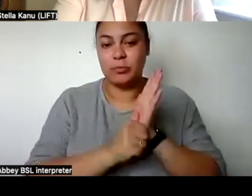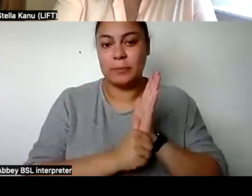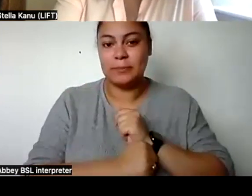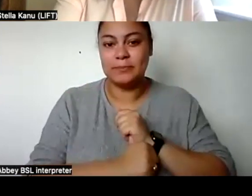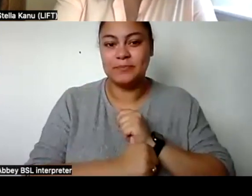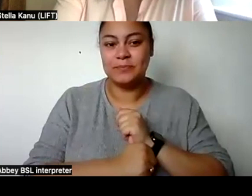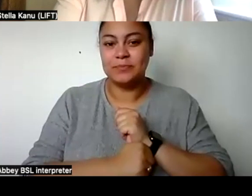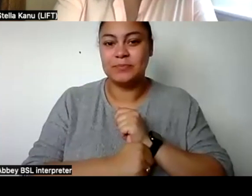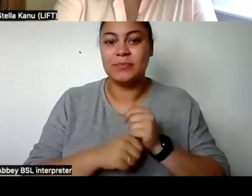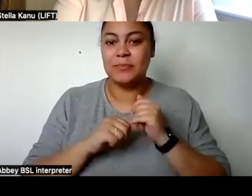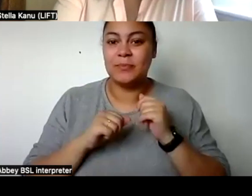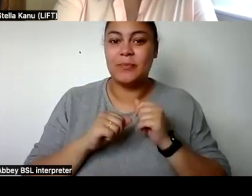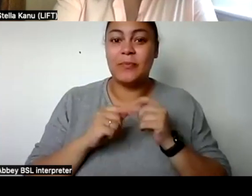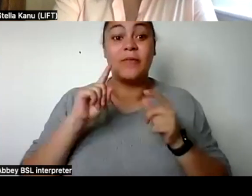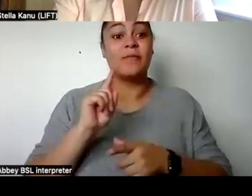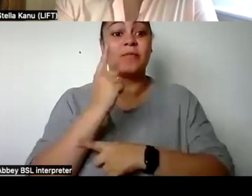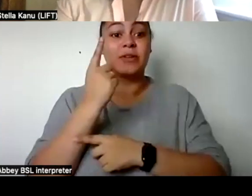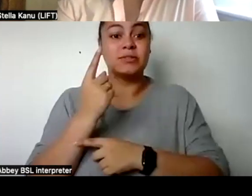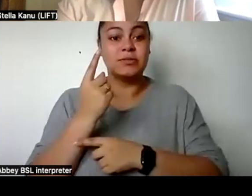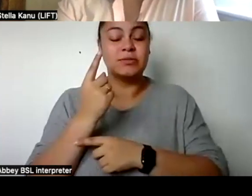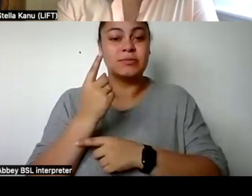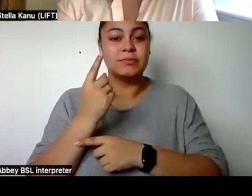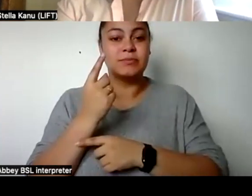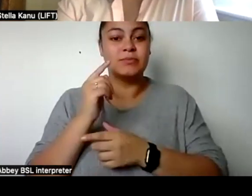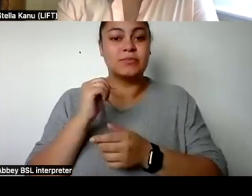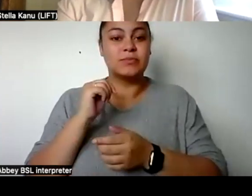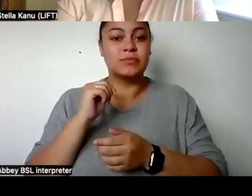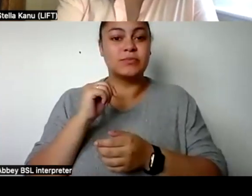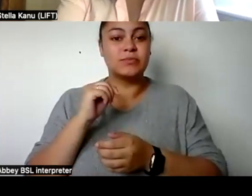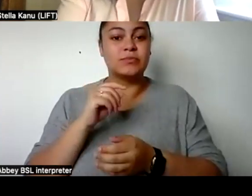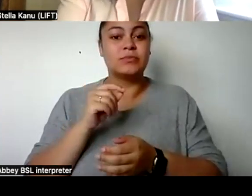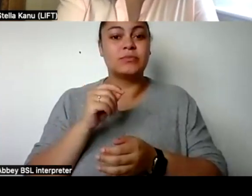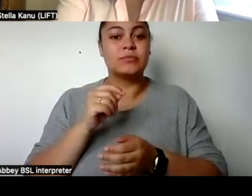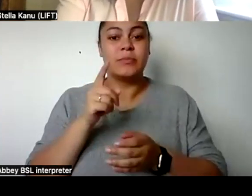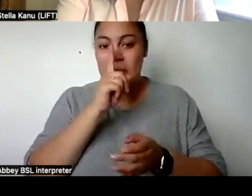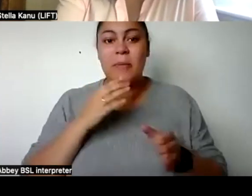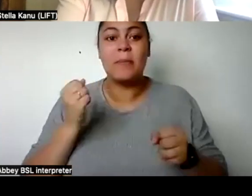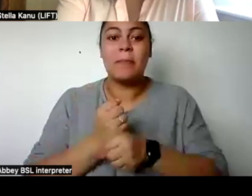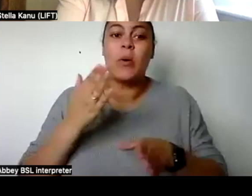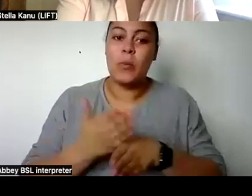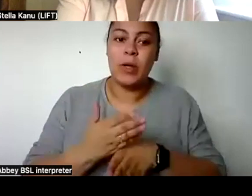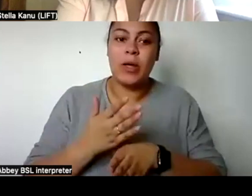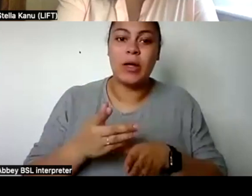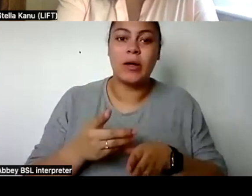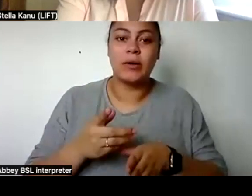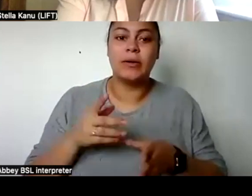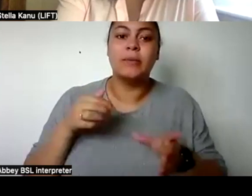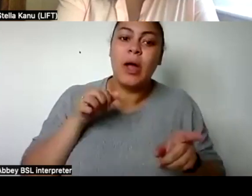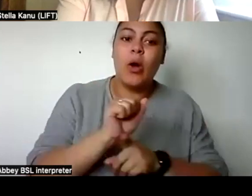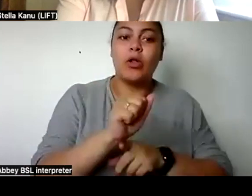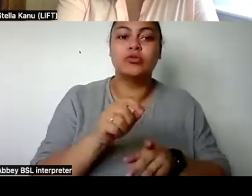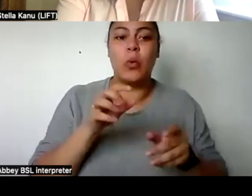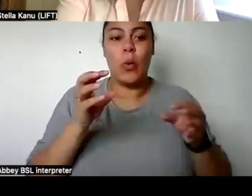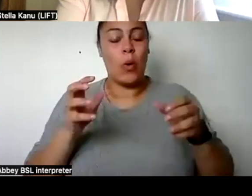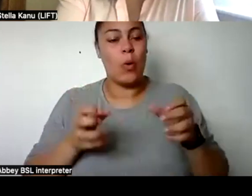of speakers. First of all, though, I want to talk about People Make It Work, which exists to help cultural